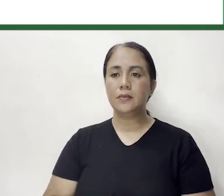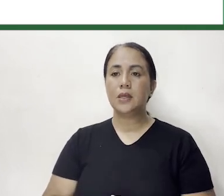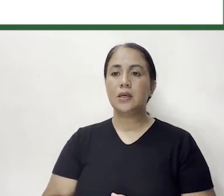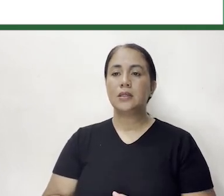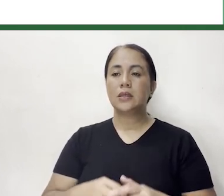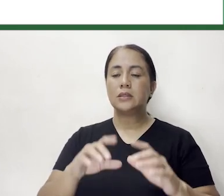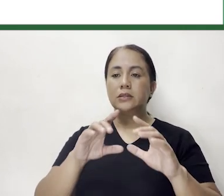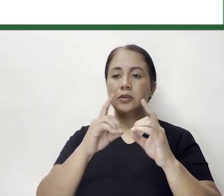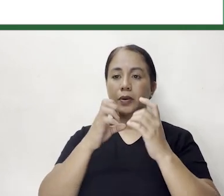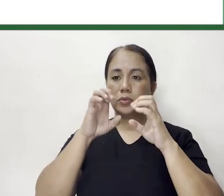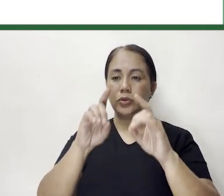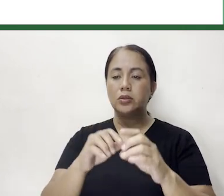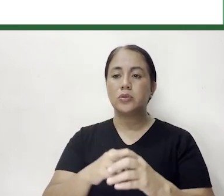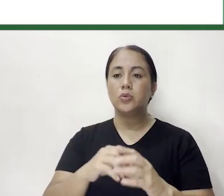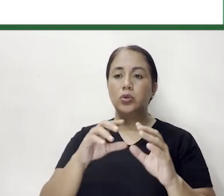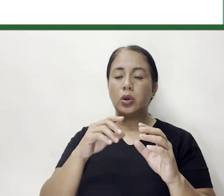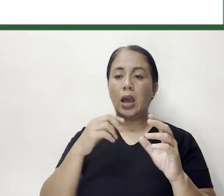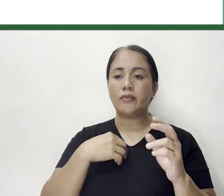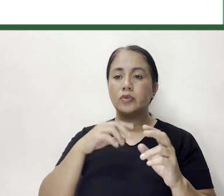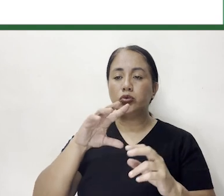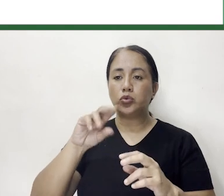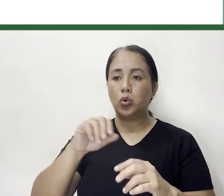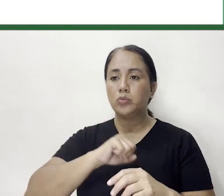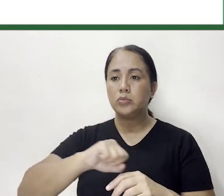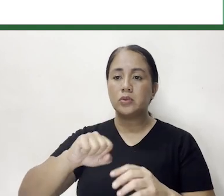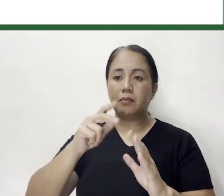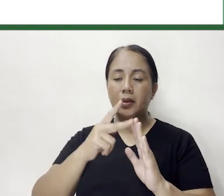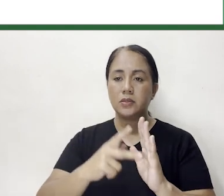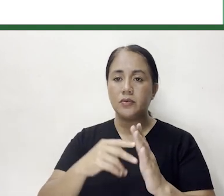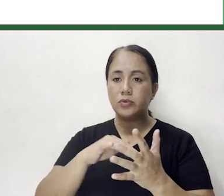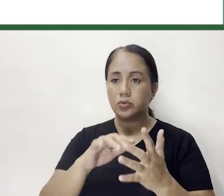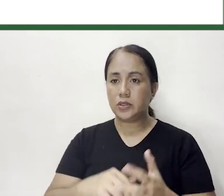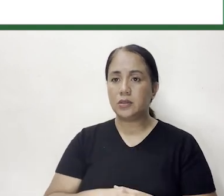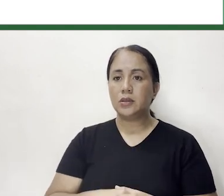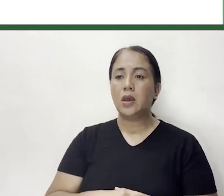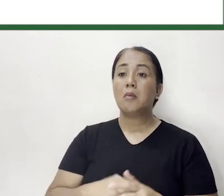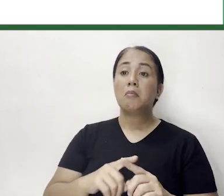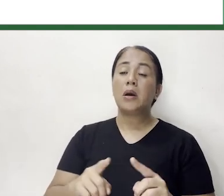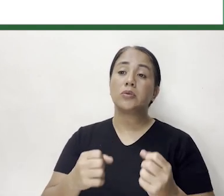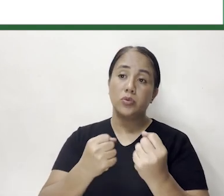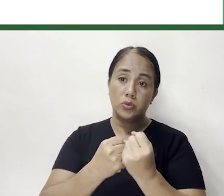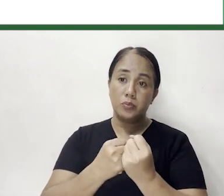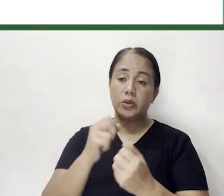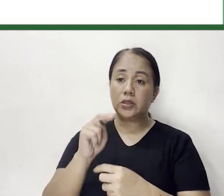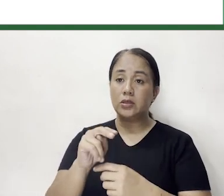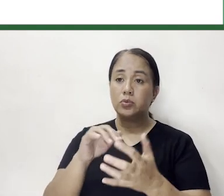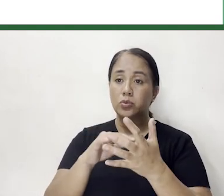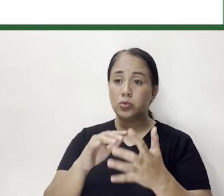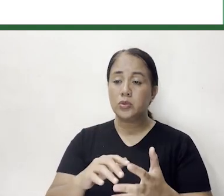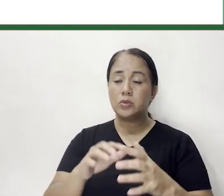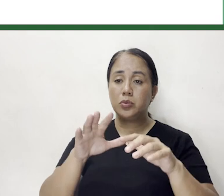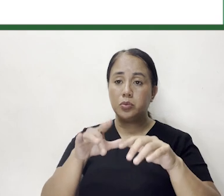Examples: the Department of Education has a no-rejection policy for learners. However,